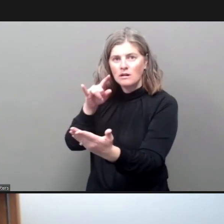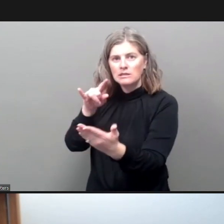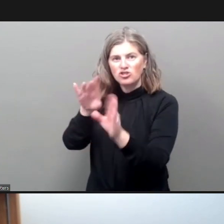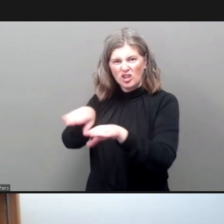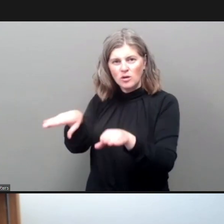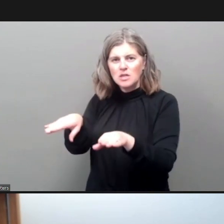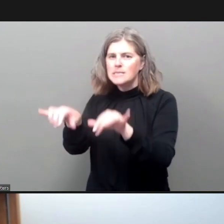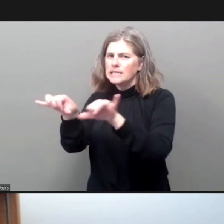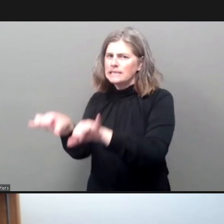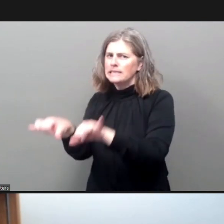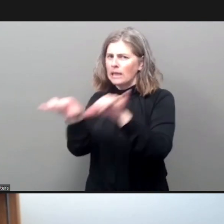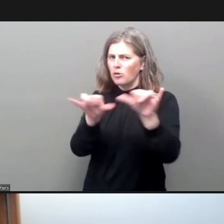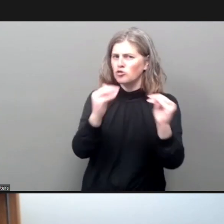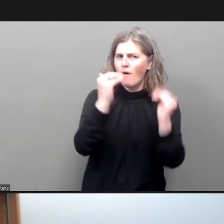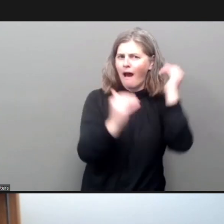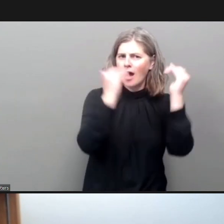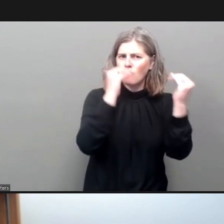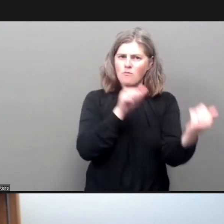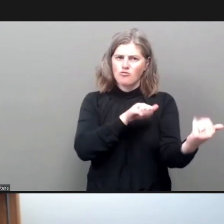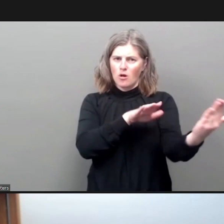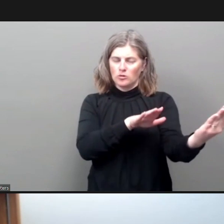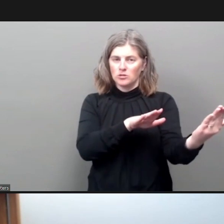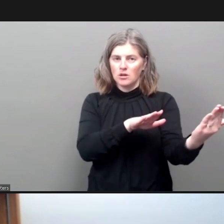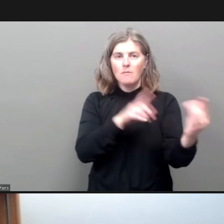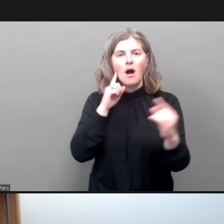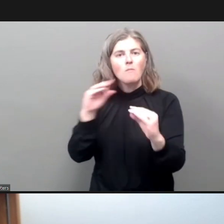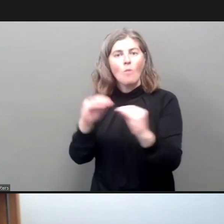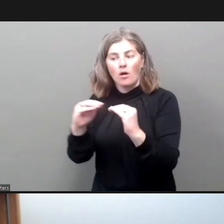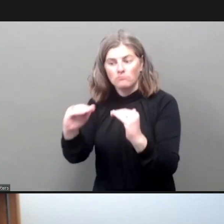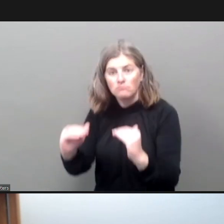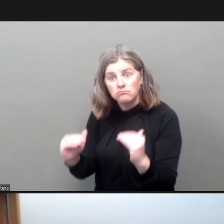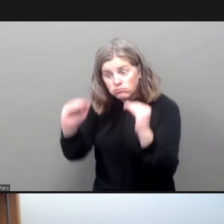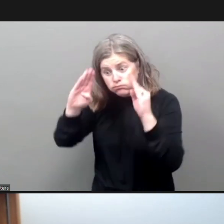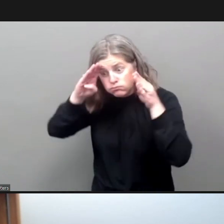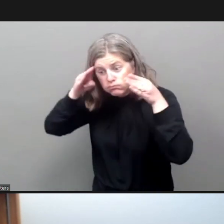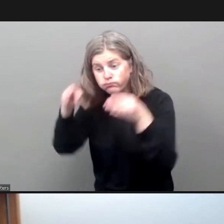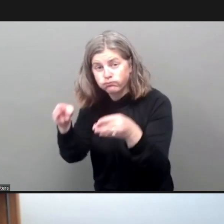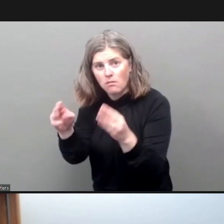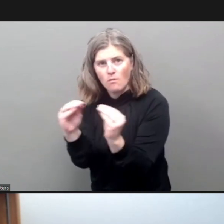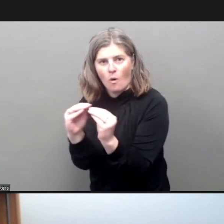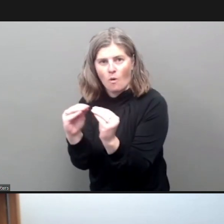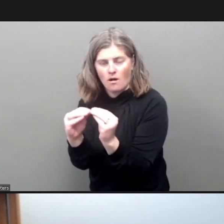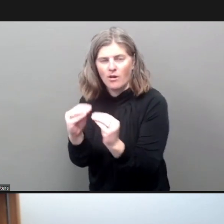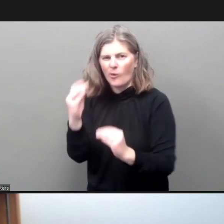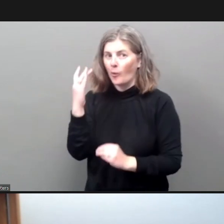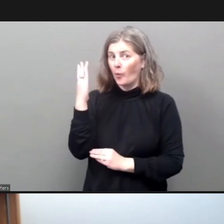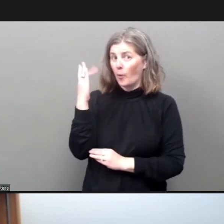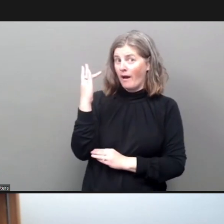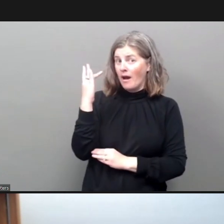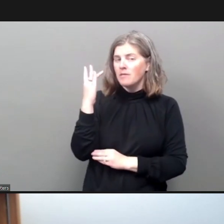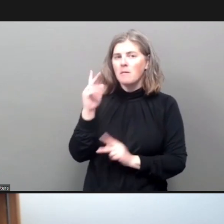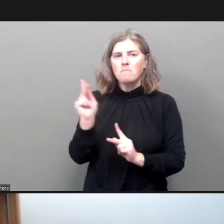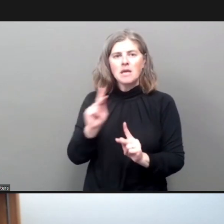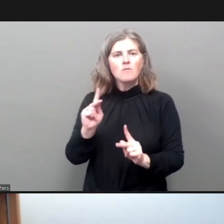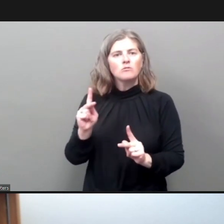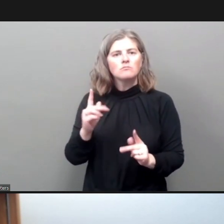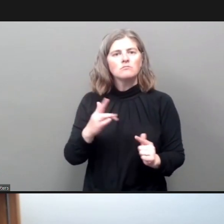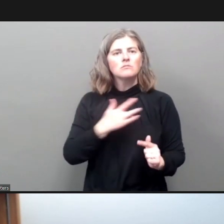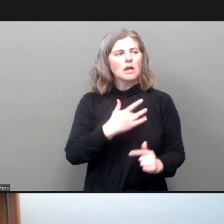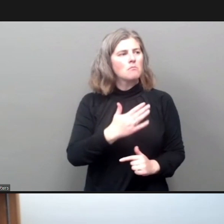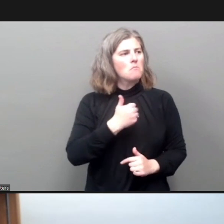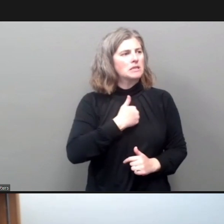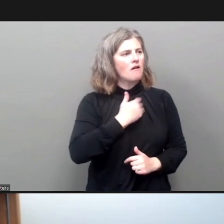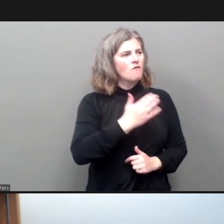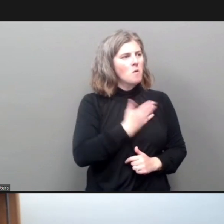the adults, but at even higher levels. And because a lot of people are willing to get vaccinated